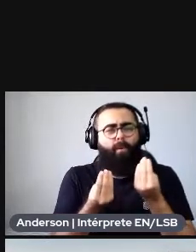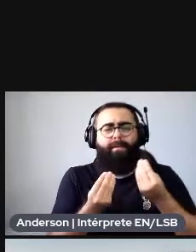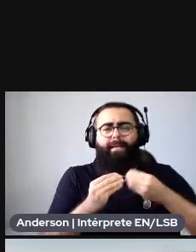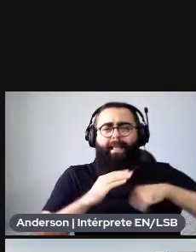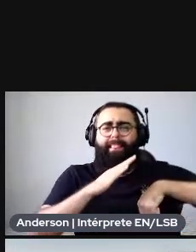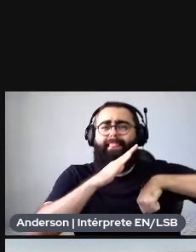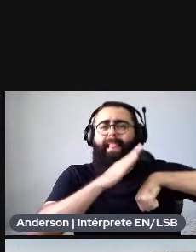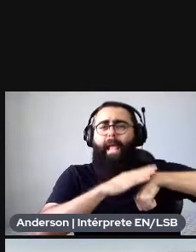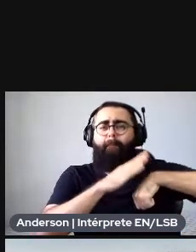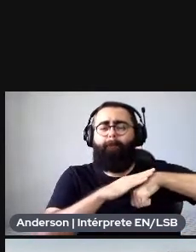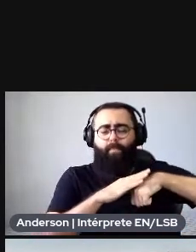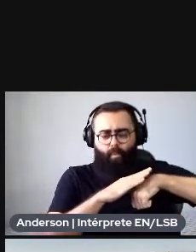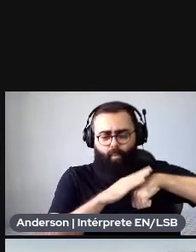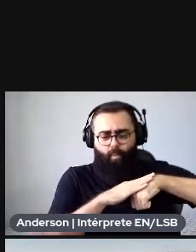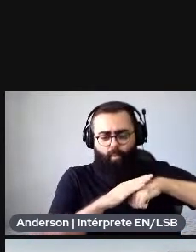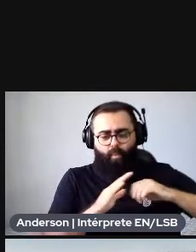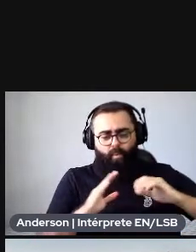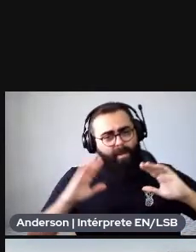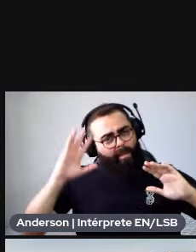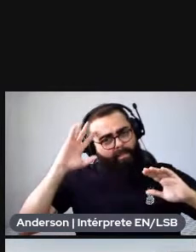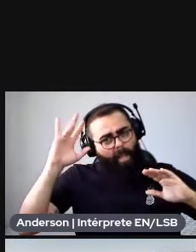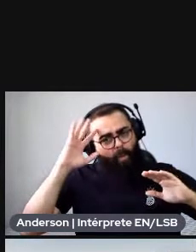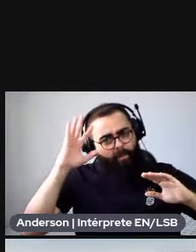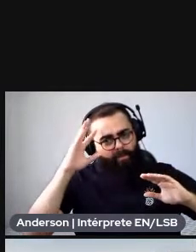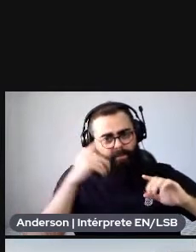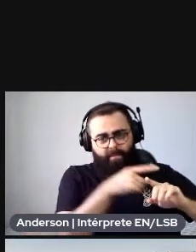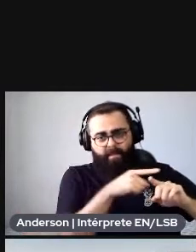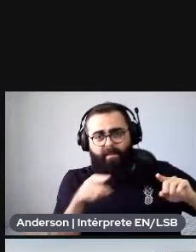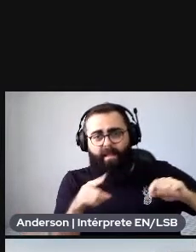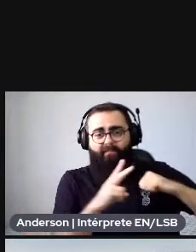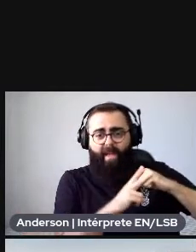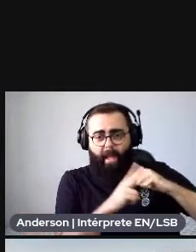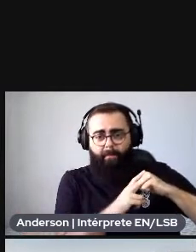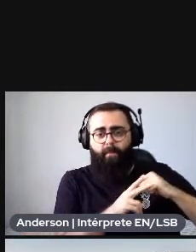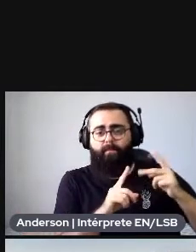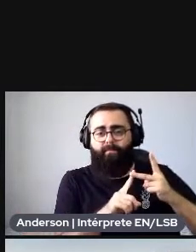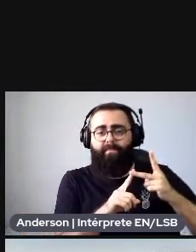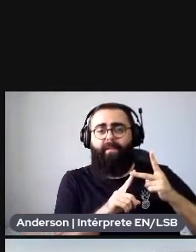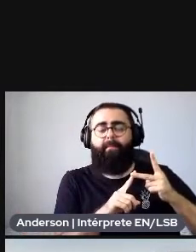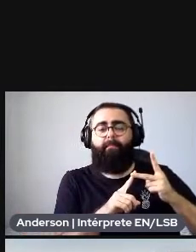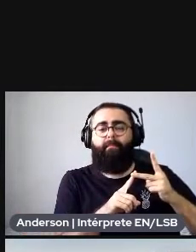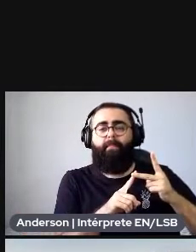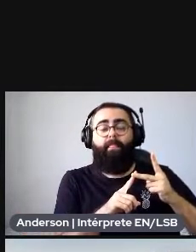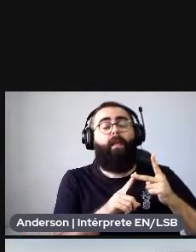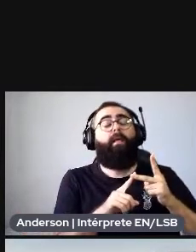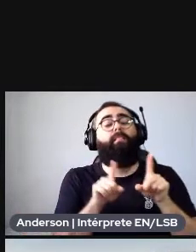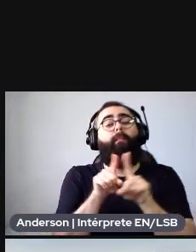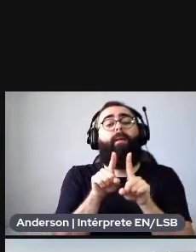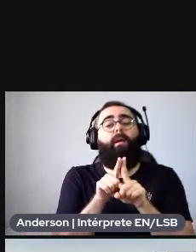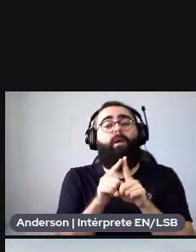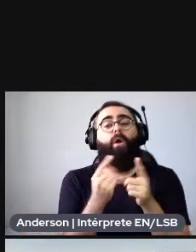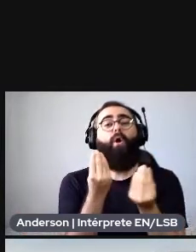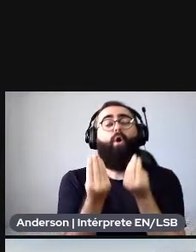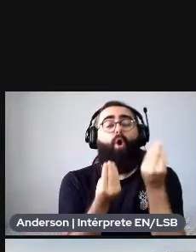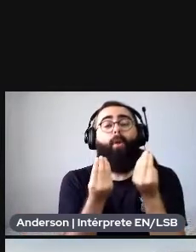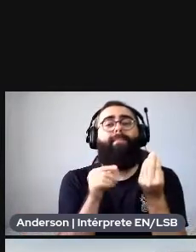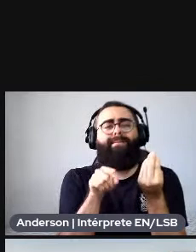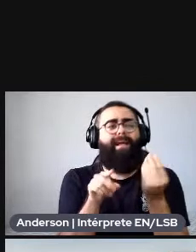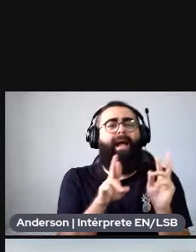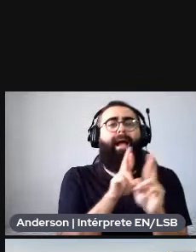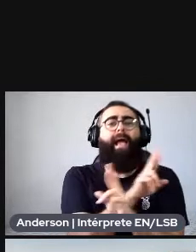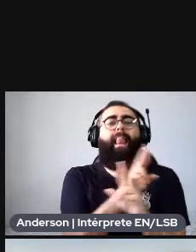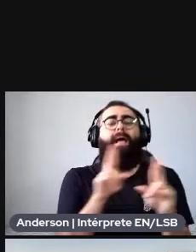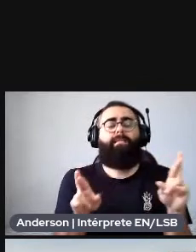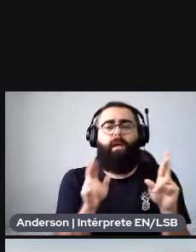other verbs that pop up later on in the history. What about the particular relationships